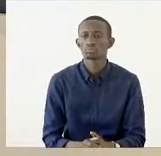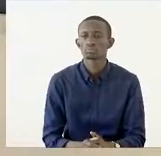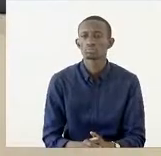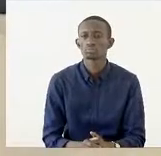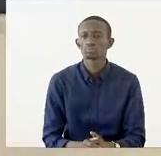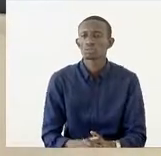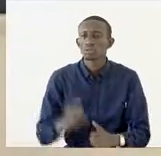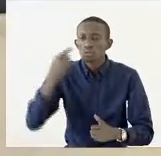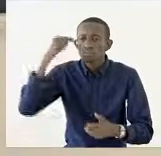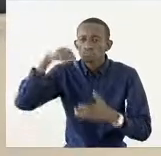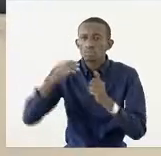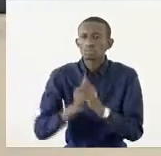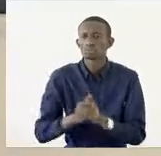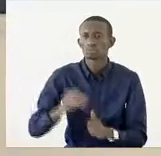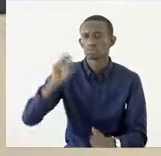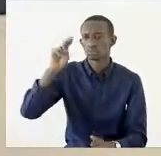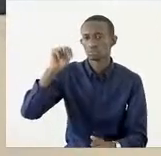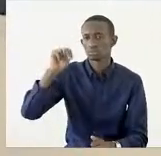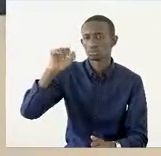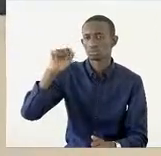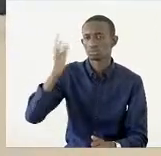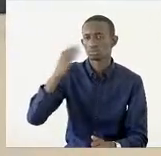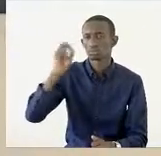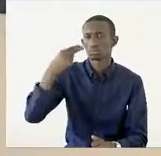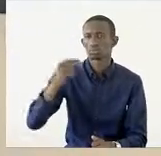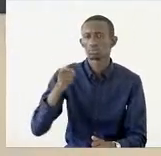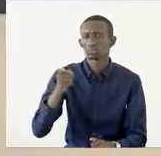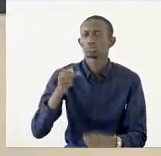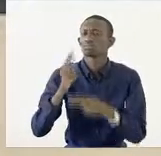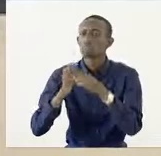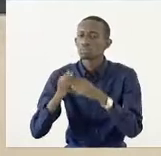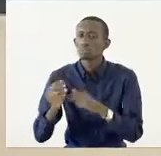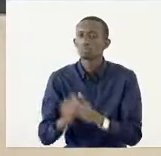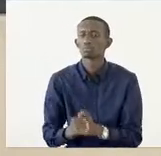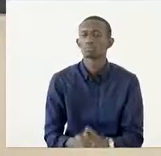in sodium hydroxide. And this is the one they call